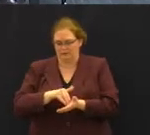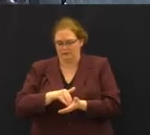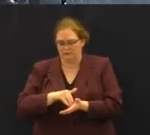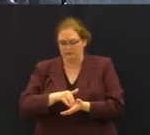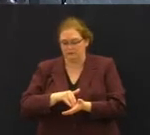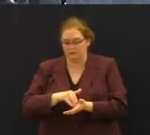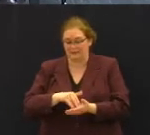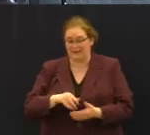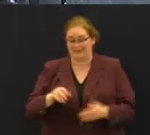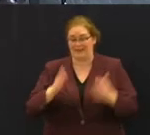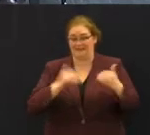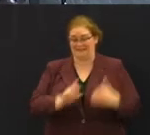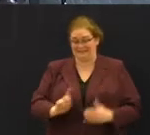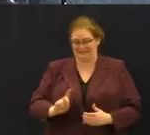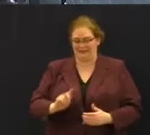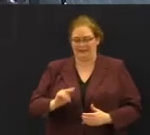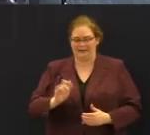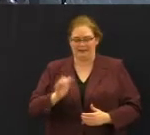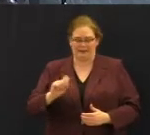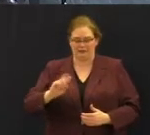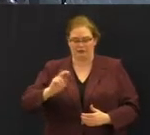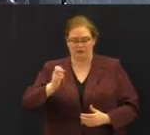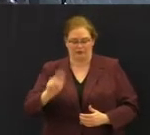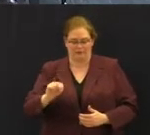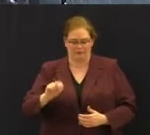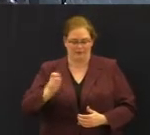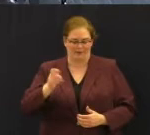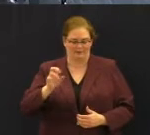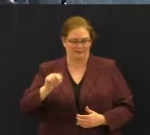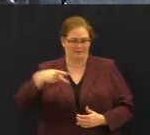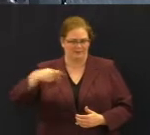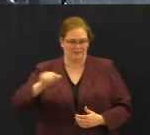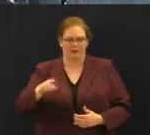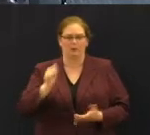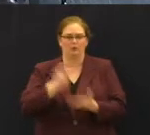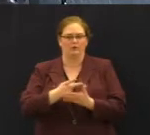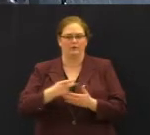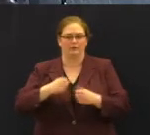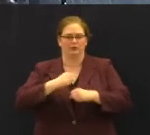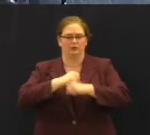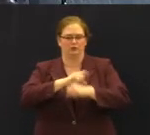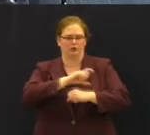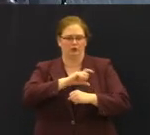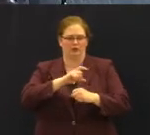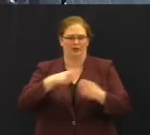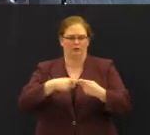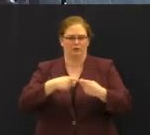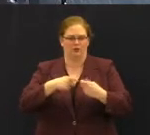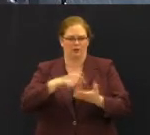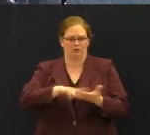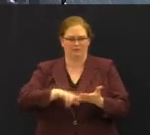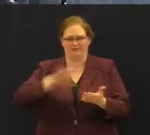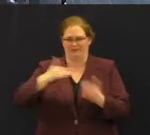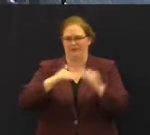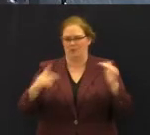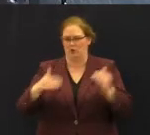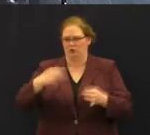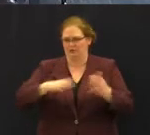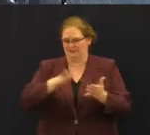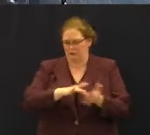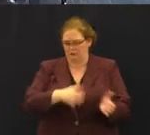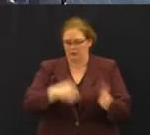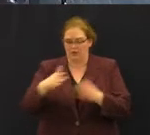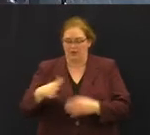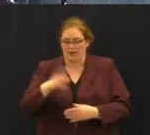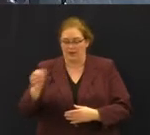And D is Next Gen Security out of Exton, PA, and approving a security electronics contract for the 5th floor Justice Center build-out in